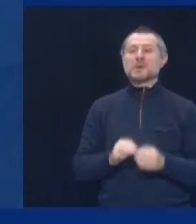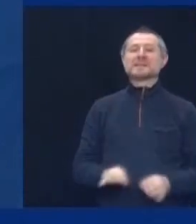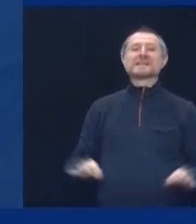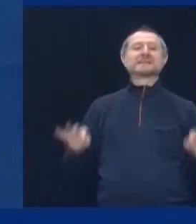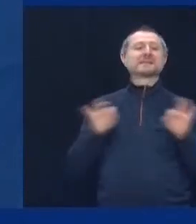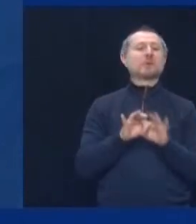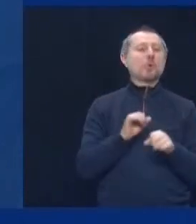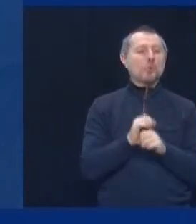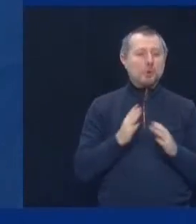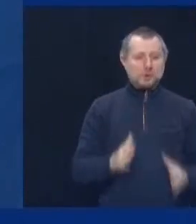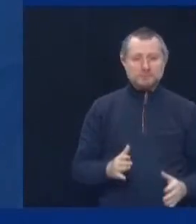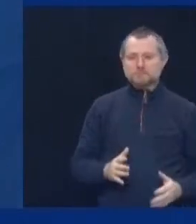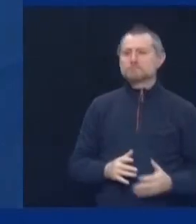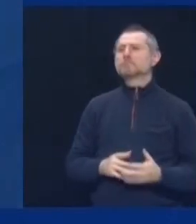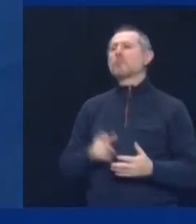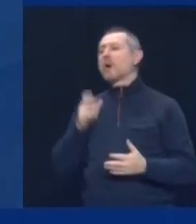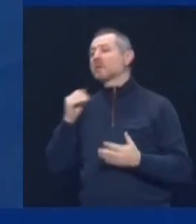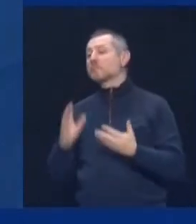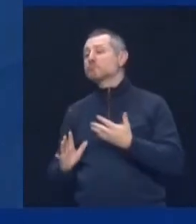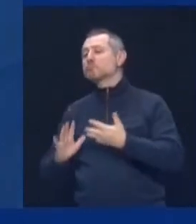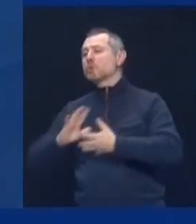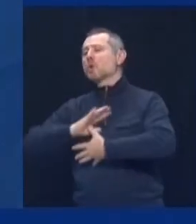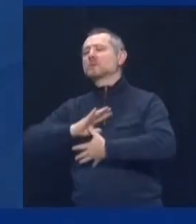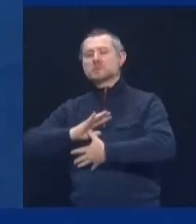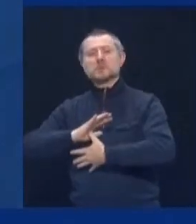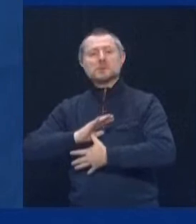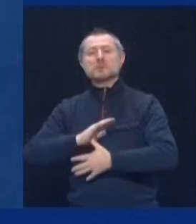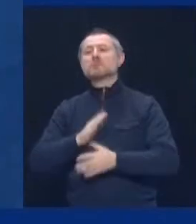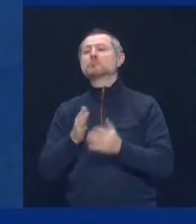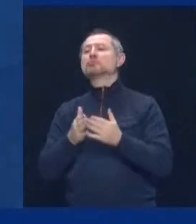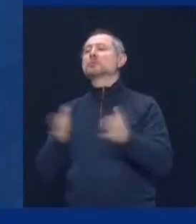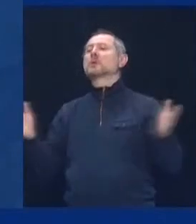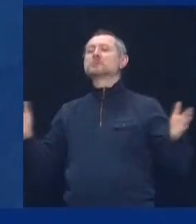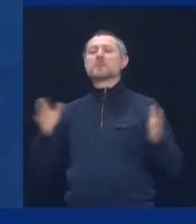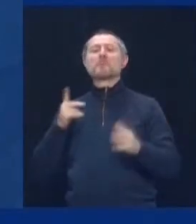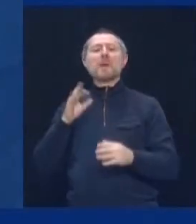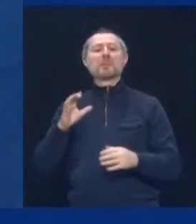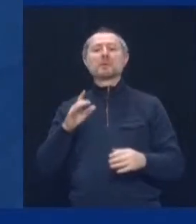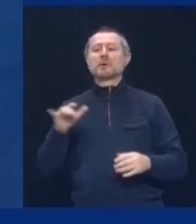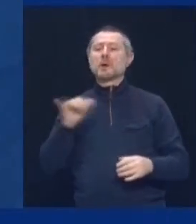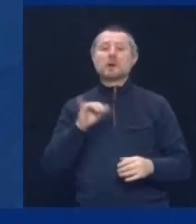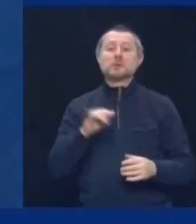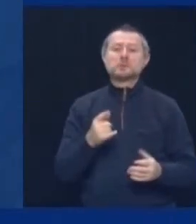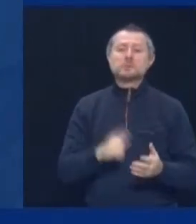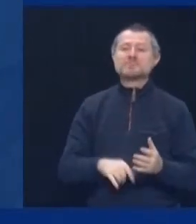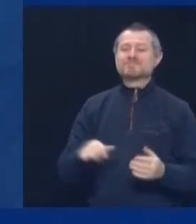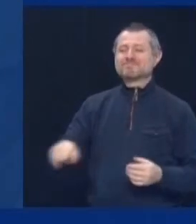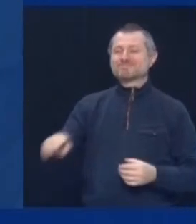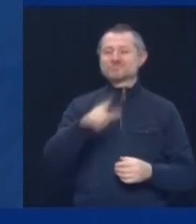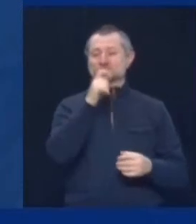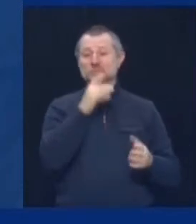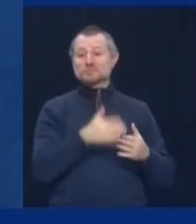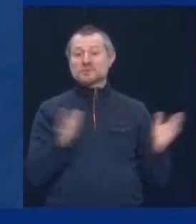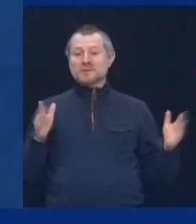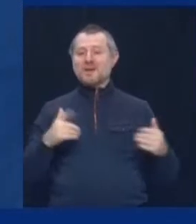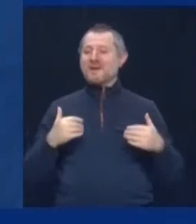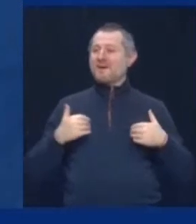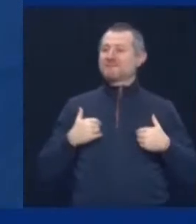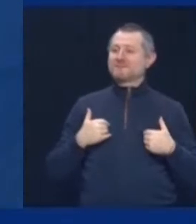and priority general public. What's priority general public? General public who have underlying health conditions, et